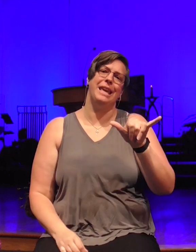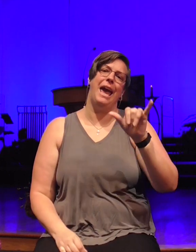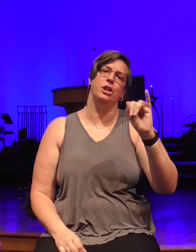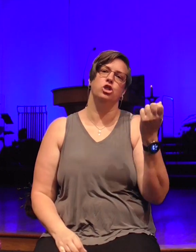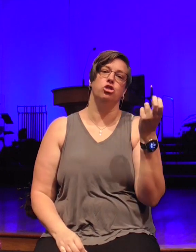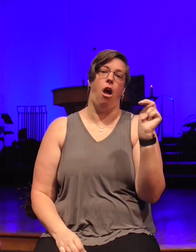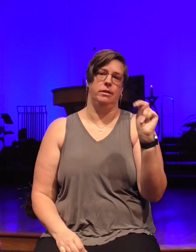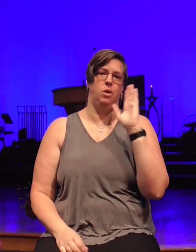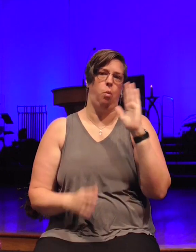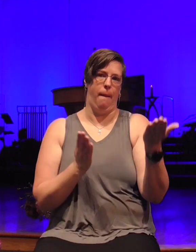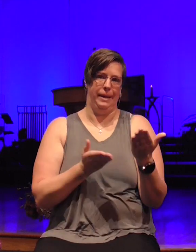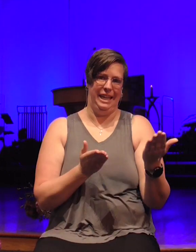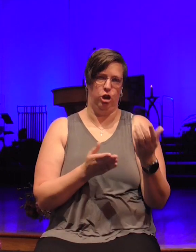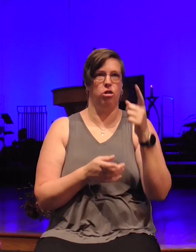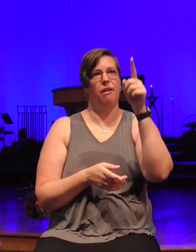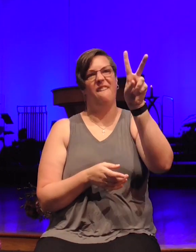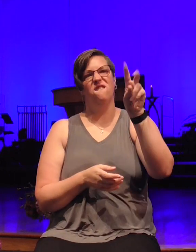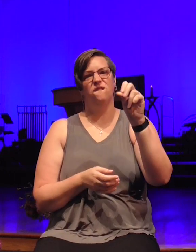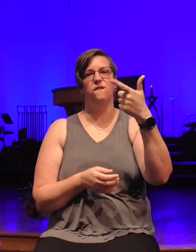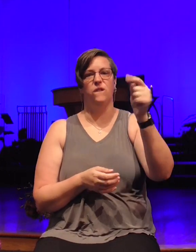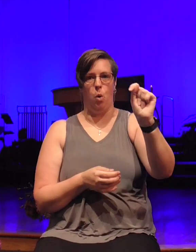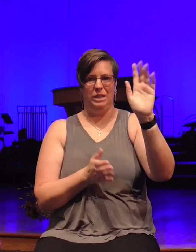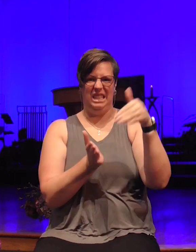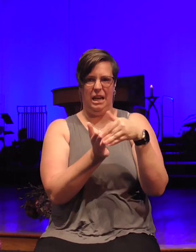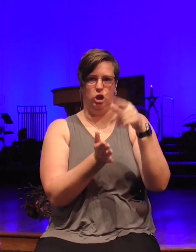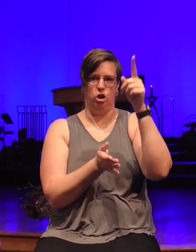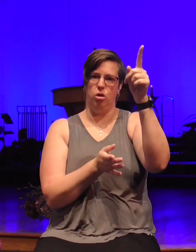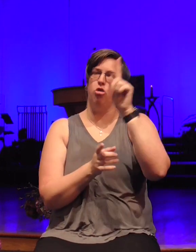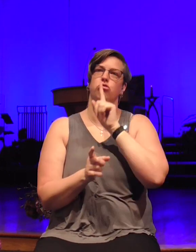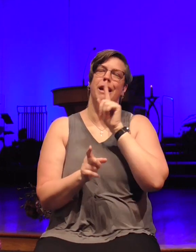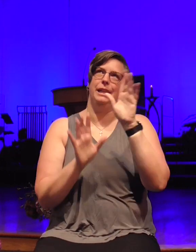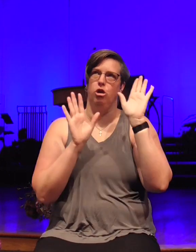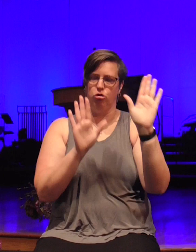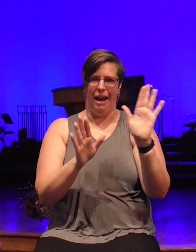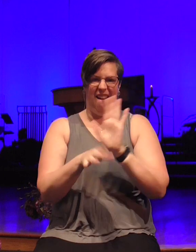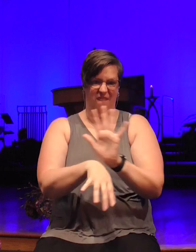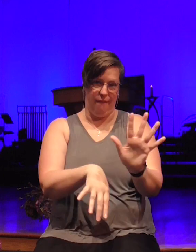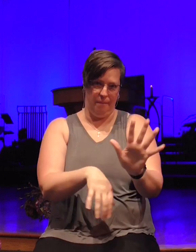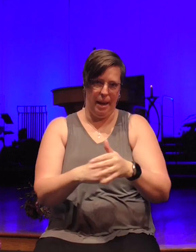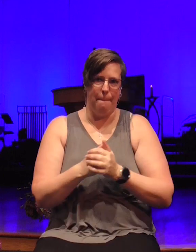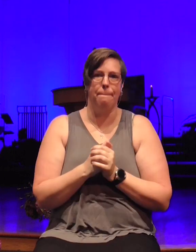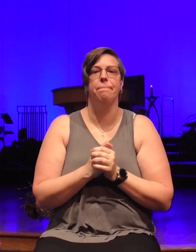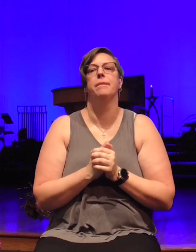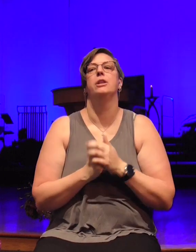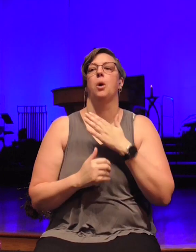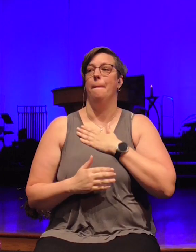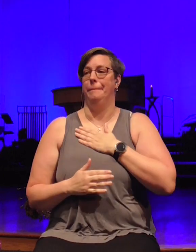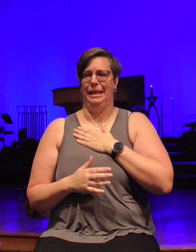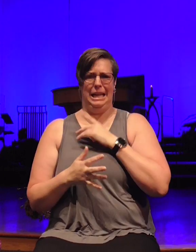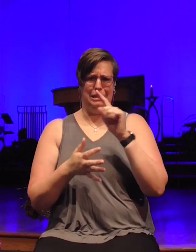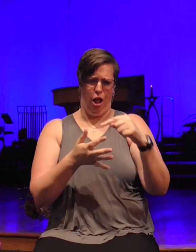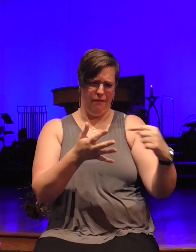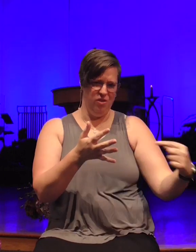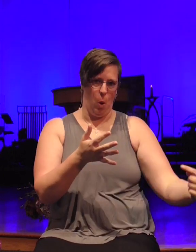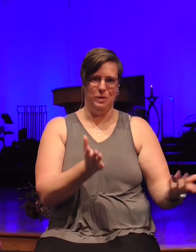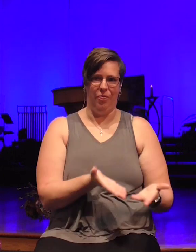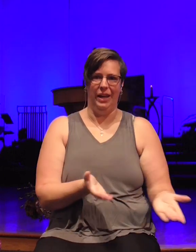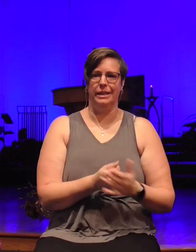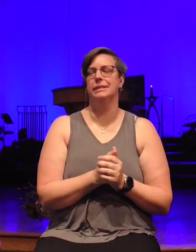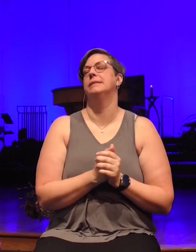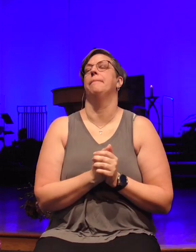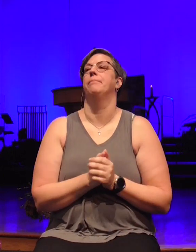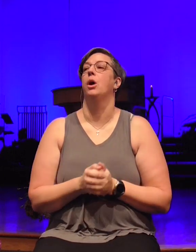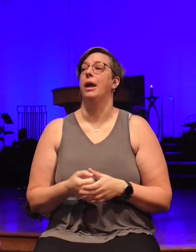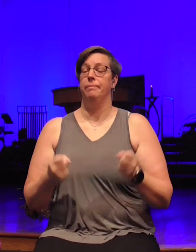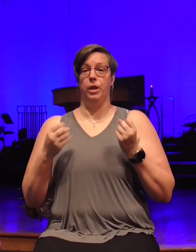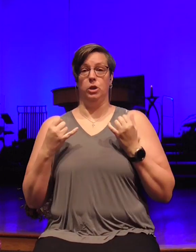the Vote Center Auditorium, 5 p.m. Great meditation service. So please consider all of that good stuff. Today